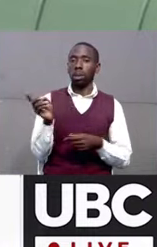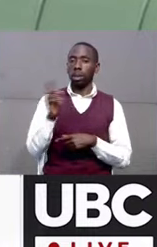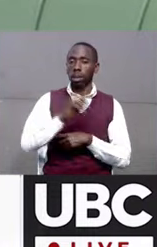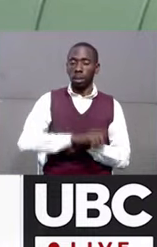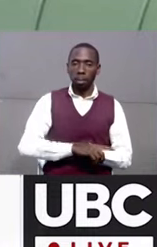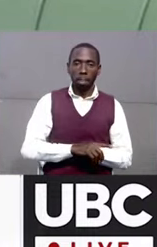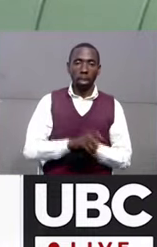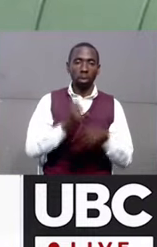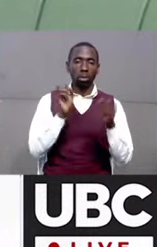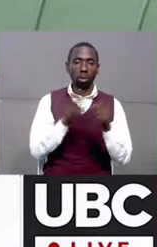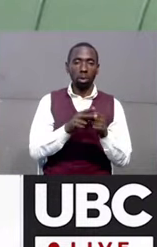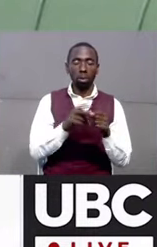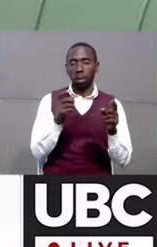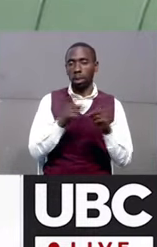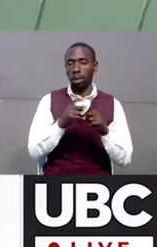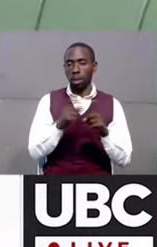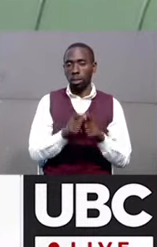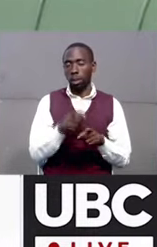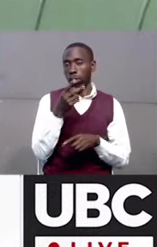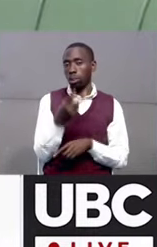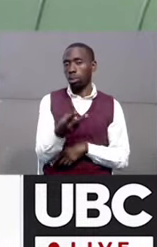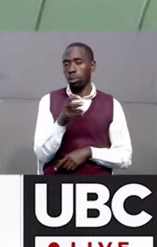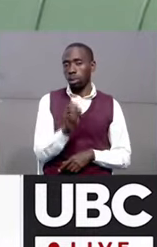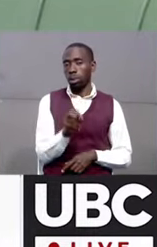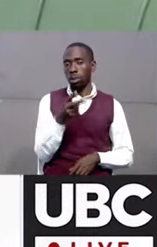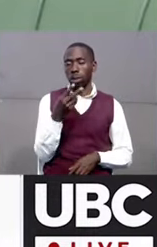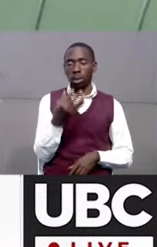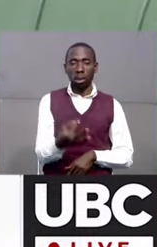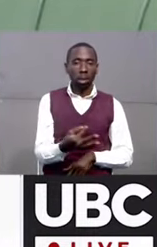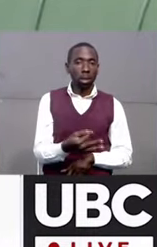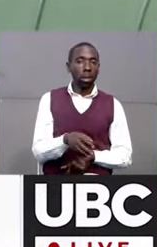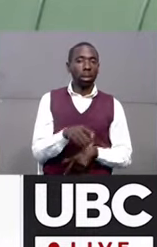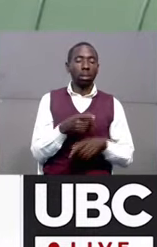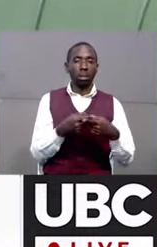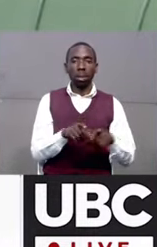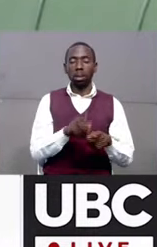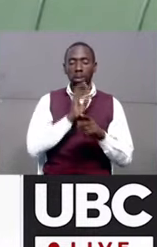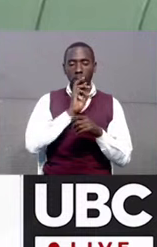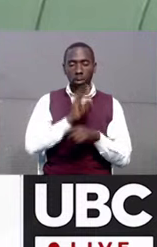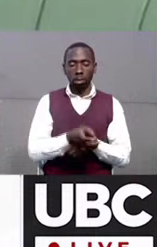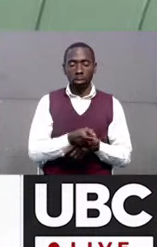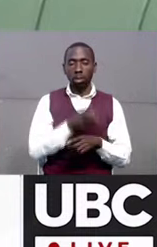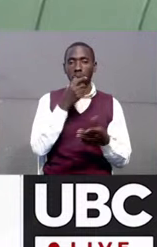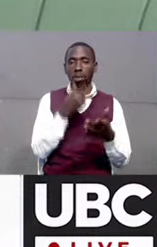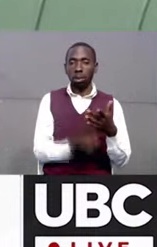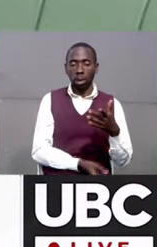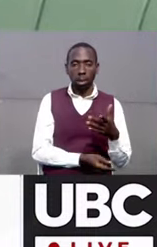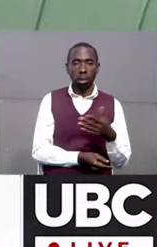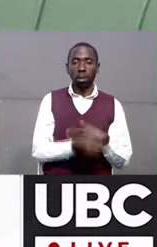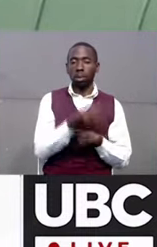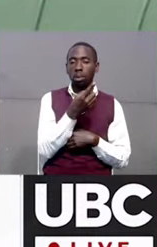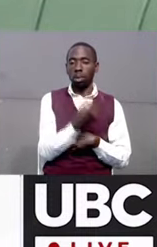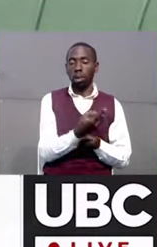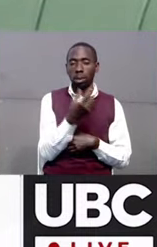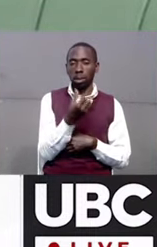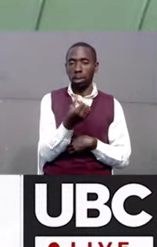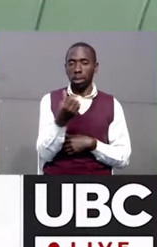the 12th December 2023 in respect of votes 166